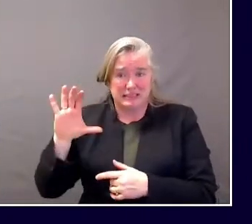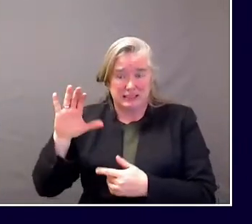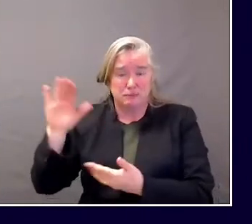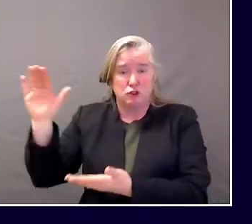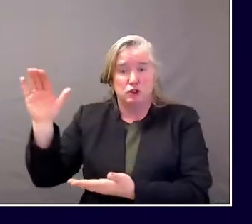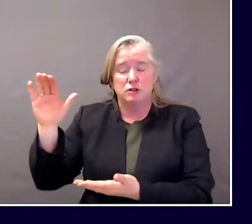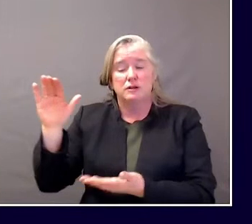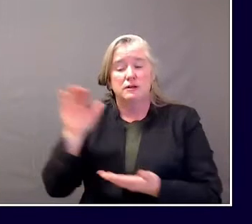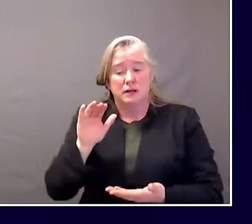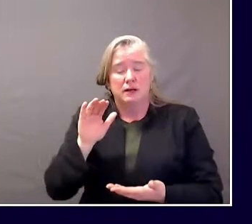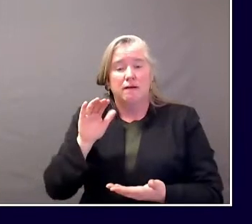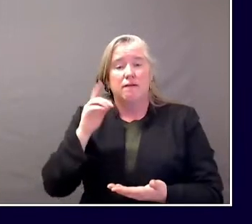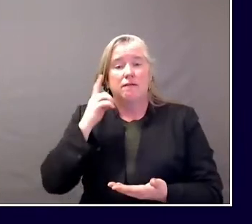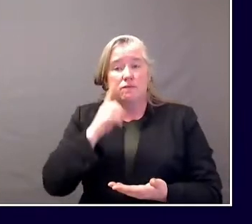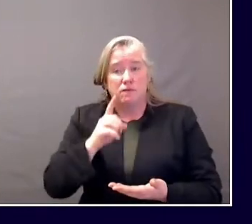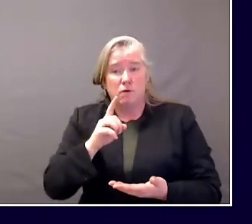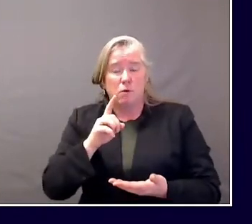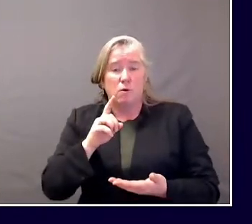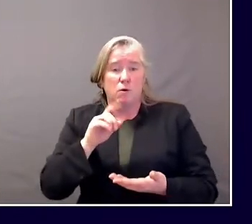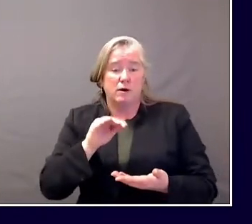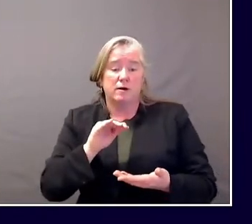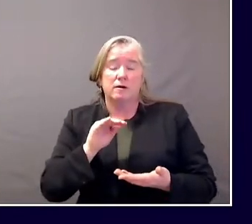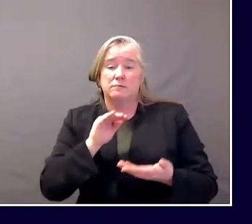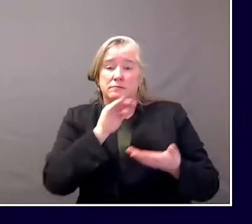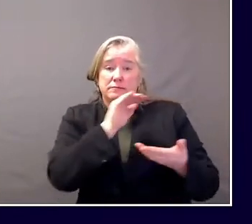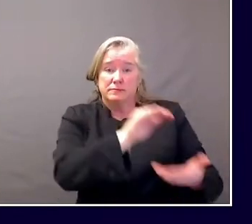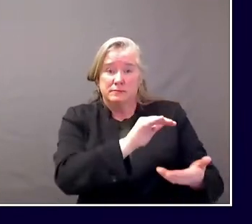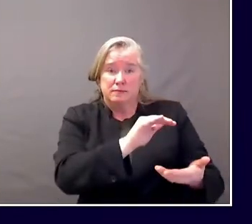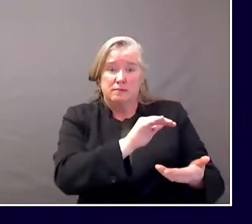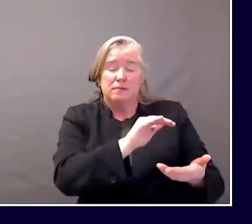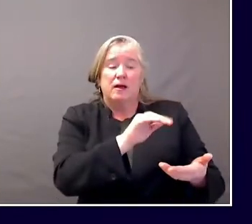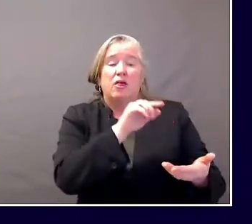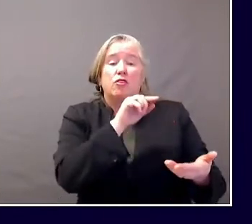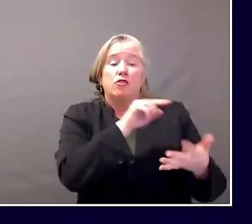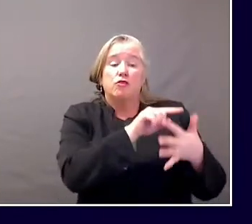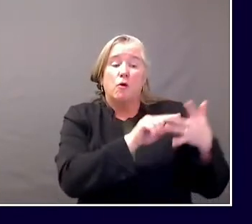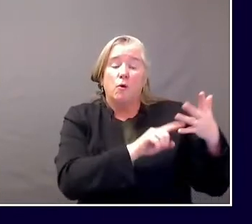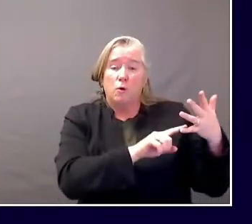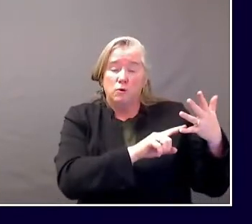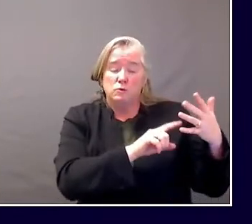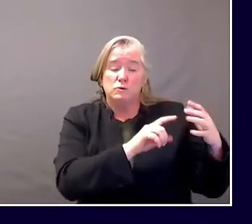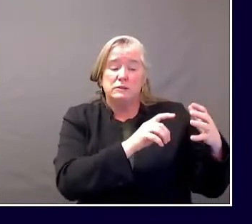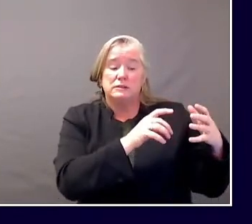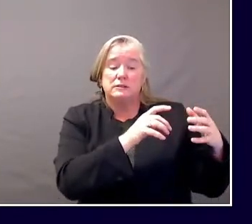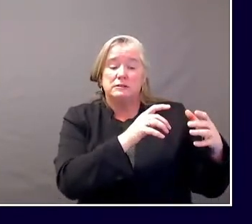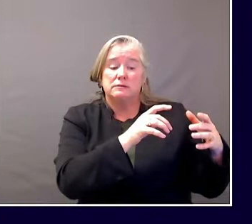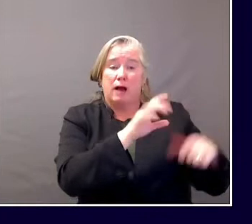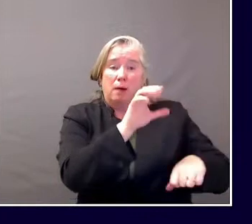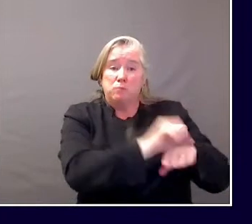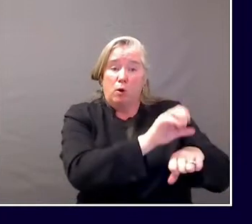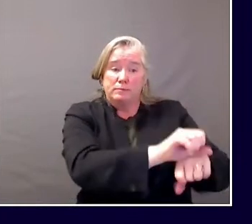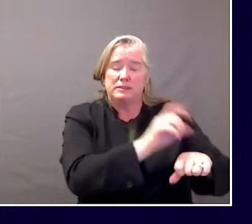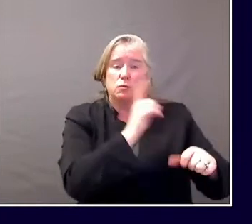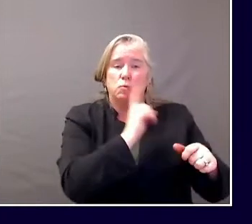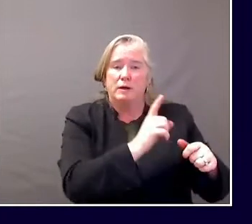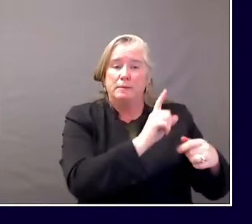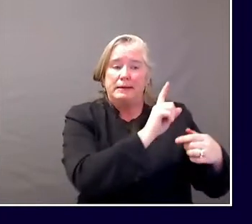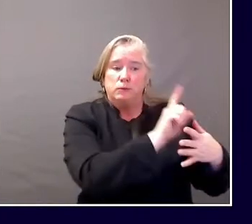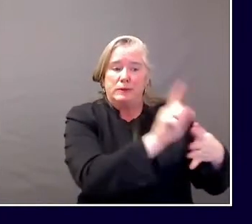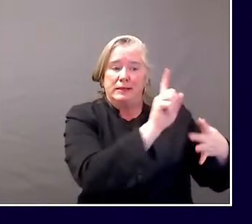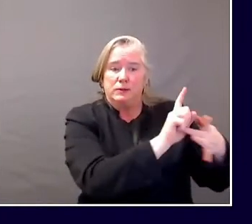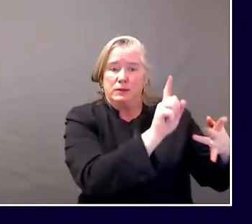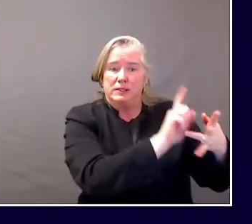we knew would spread or span over a multi-week period. Again, those clinics will happen at each long-term